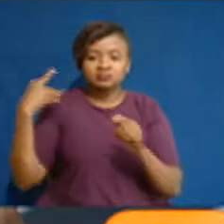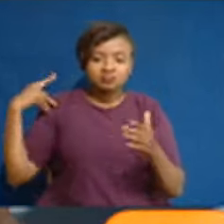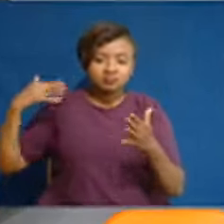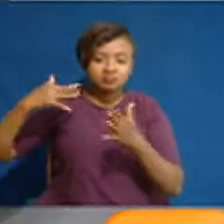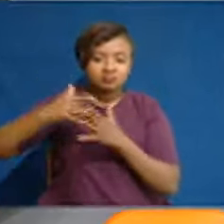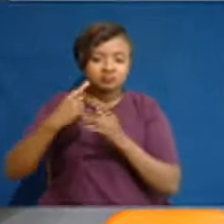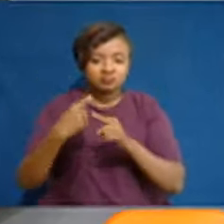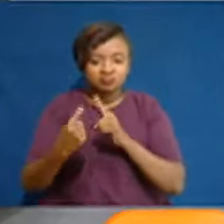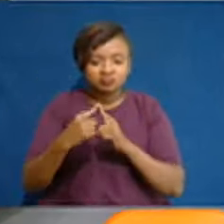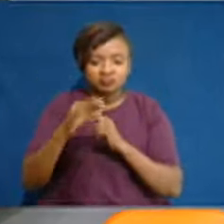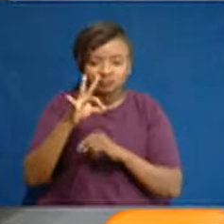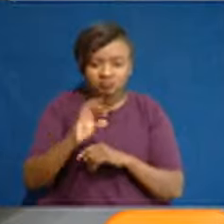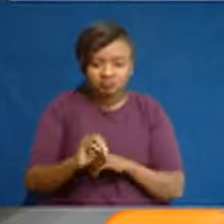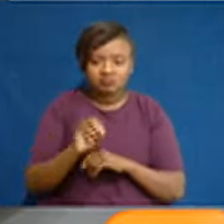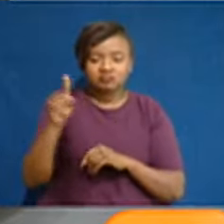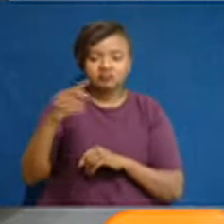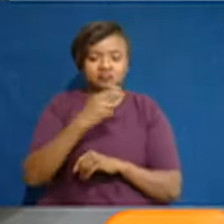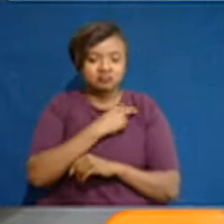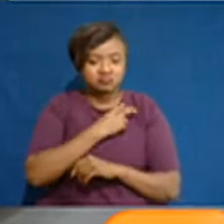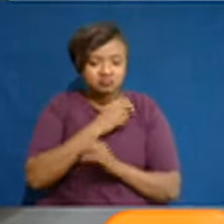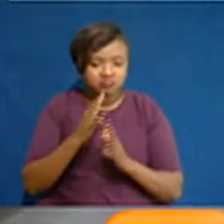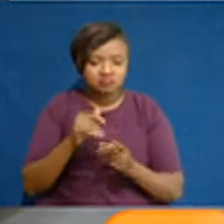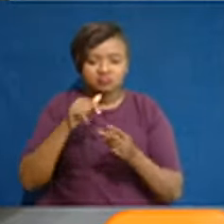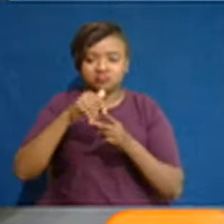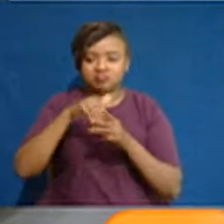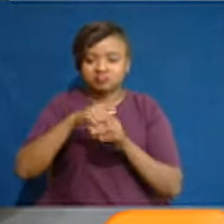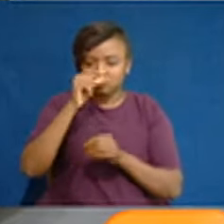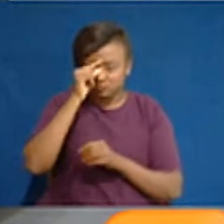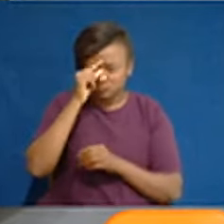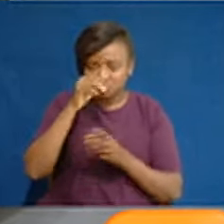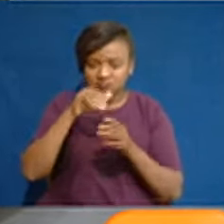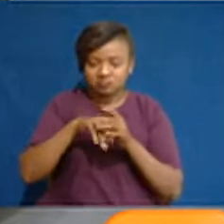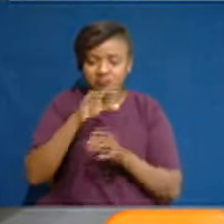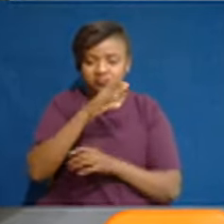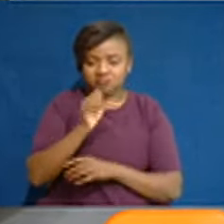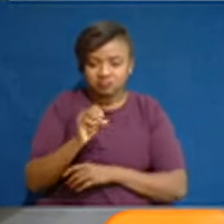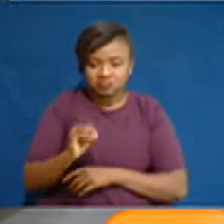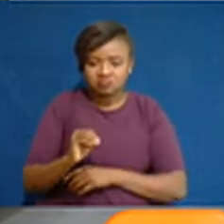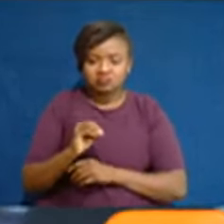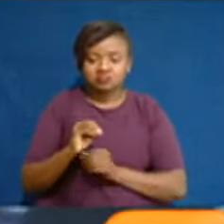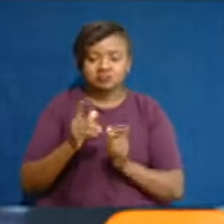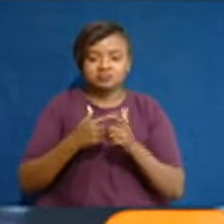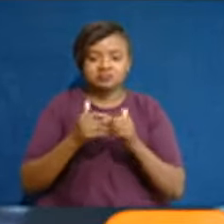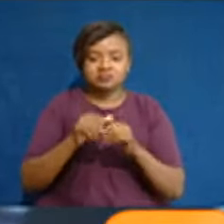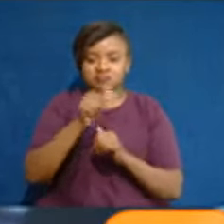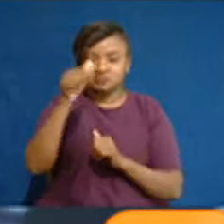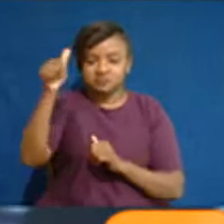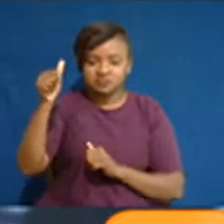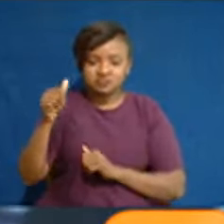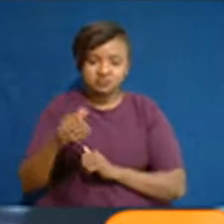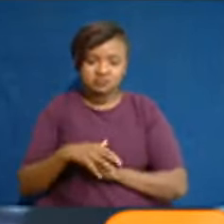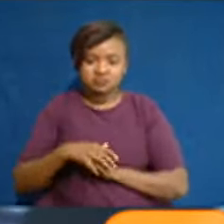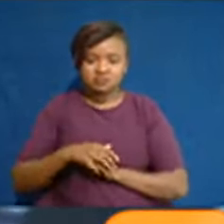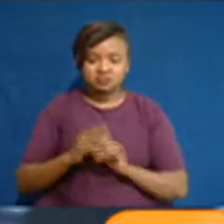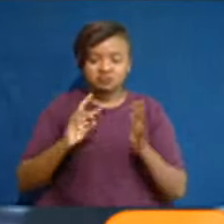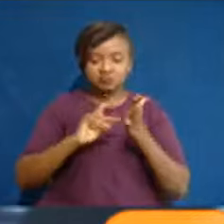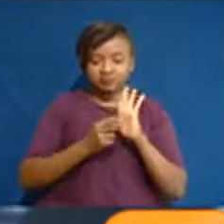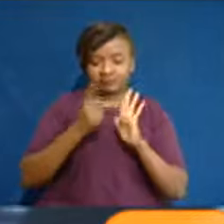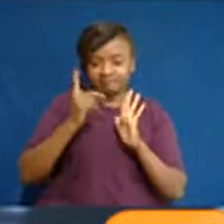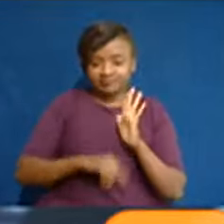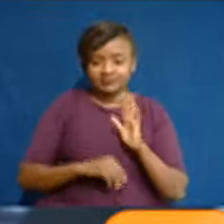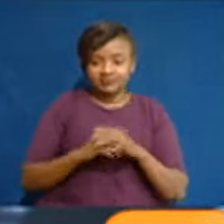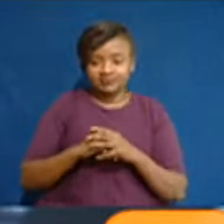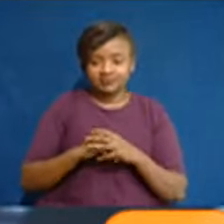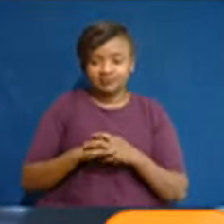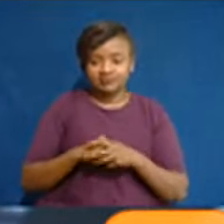as a consultant, within civil society, within government, and then outside. And so it's, you know, again,